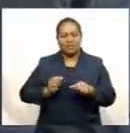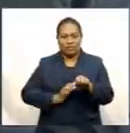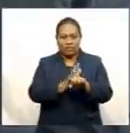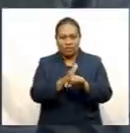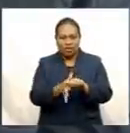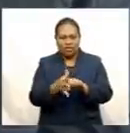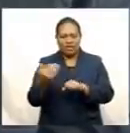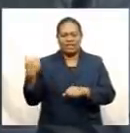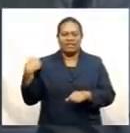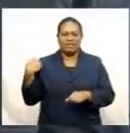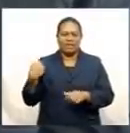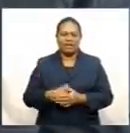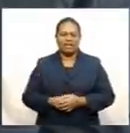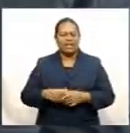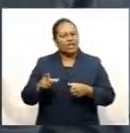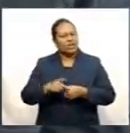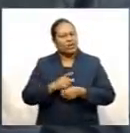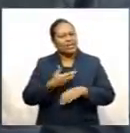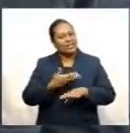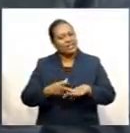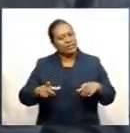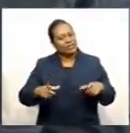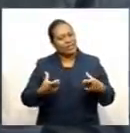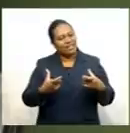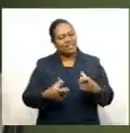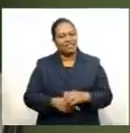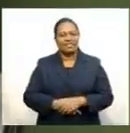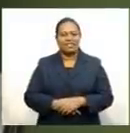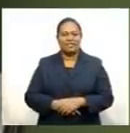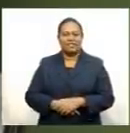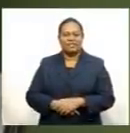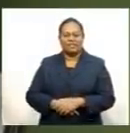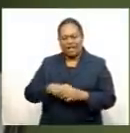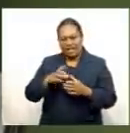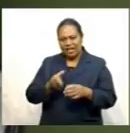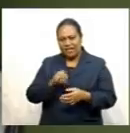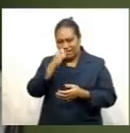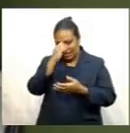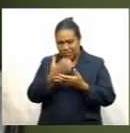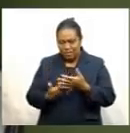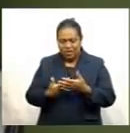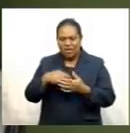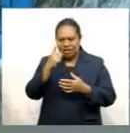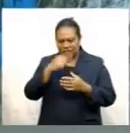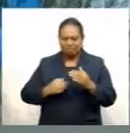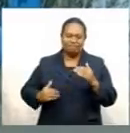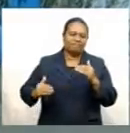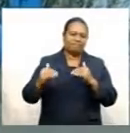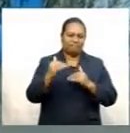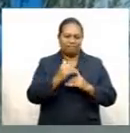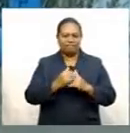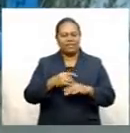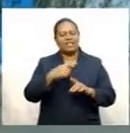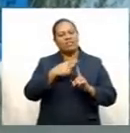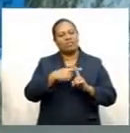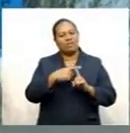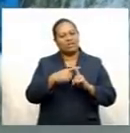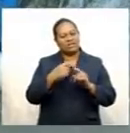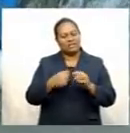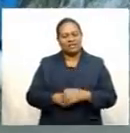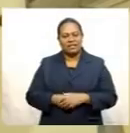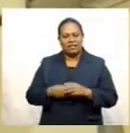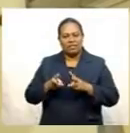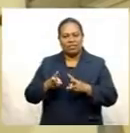work-life balance and created new challenges not previously experienced, we can still take steps to retain a positive work-life